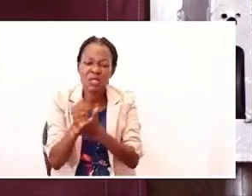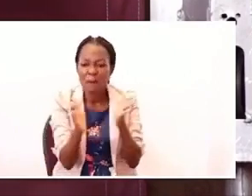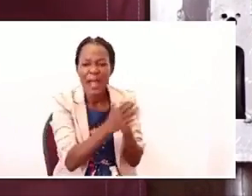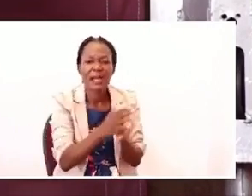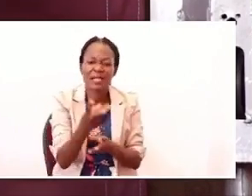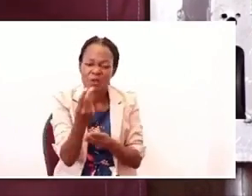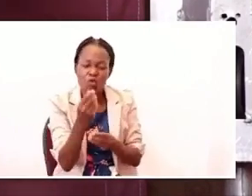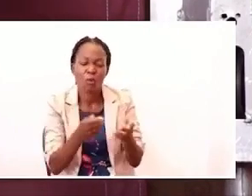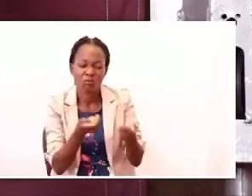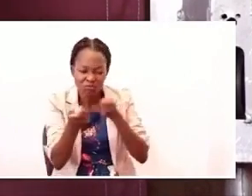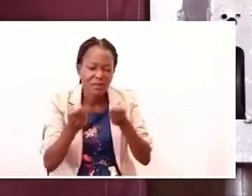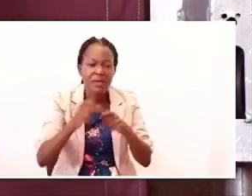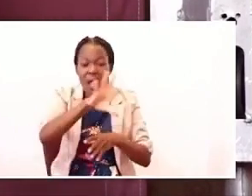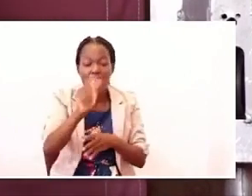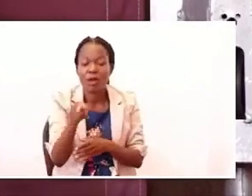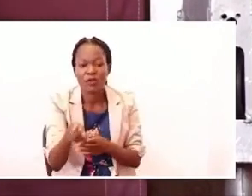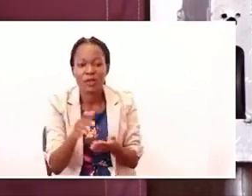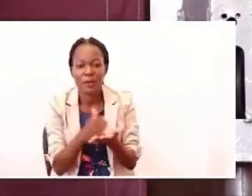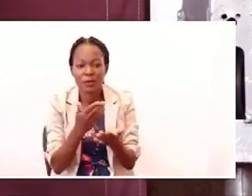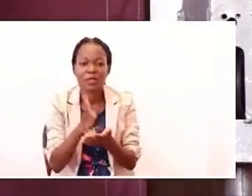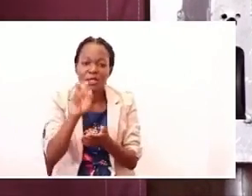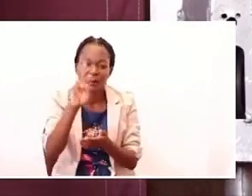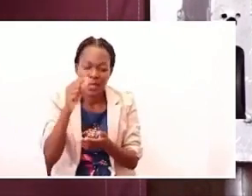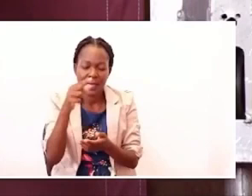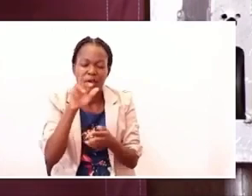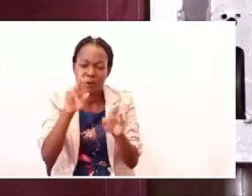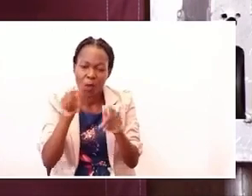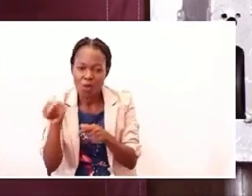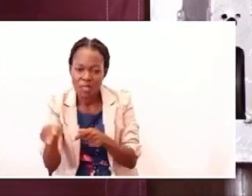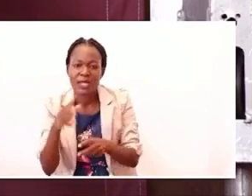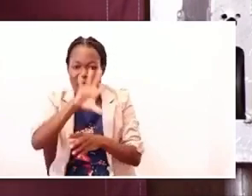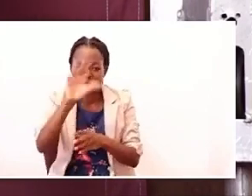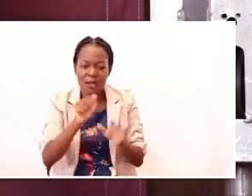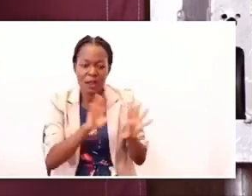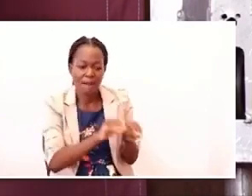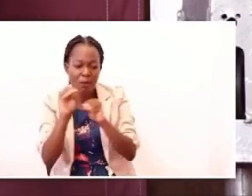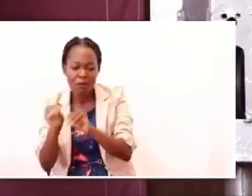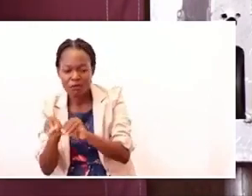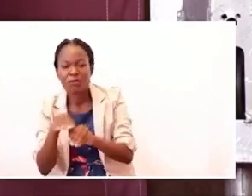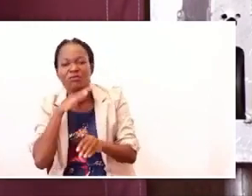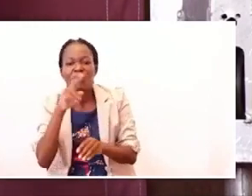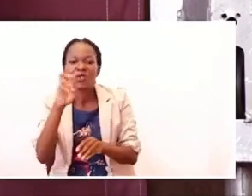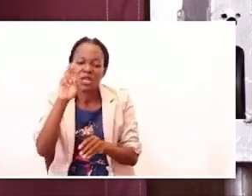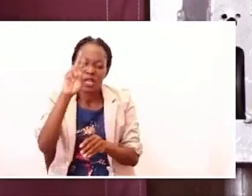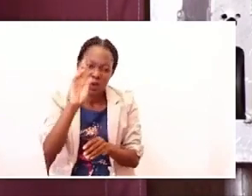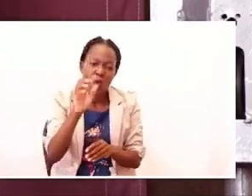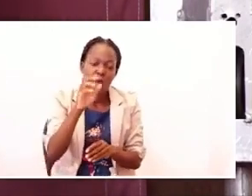Africa. It is because of the Begg report that Africa actually moved to neoliberalism.